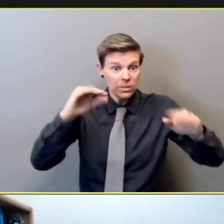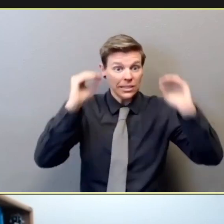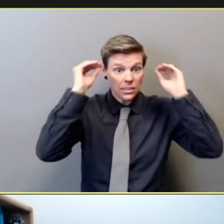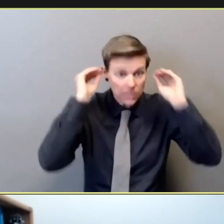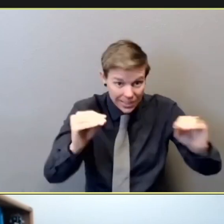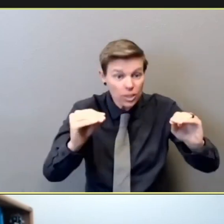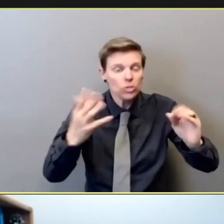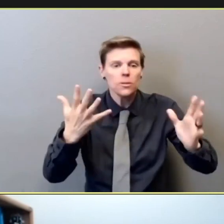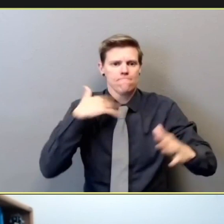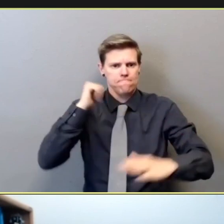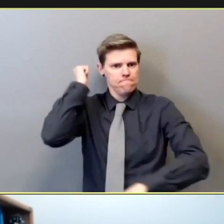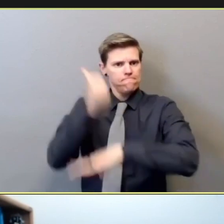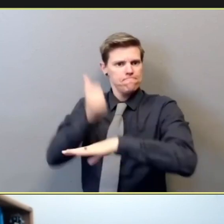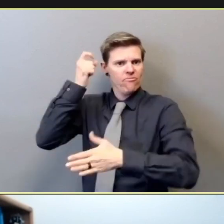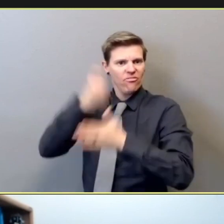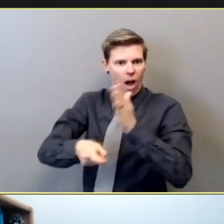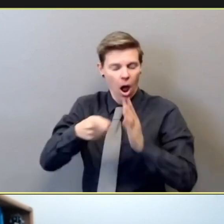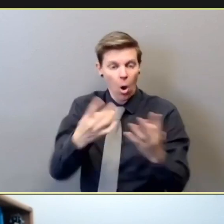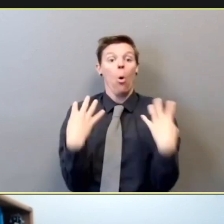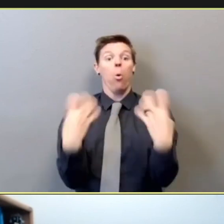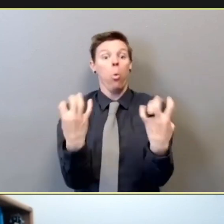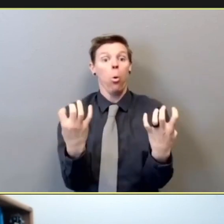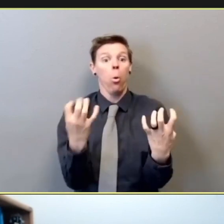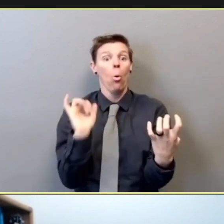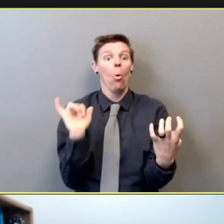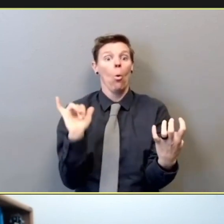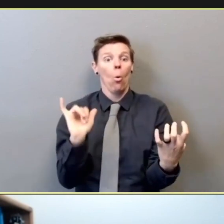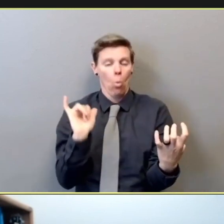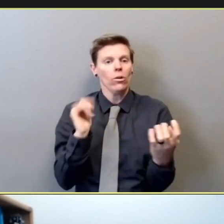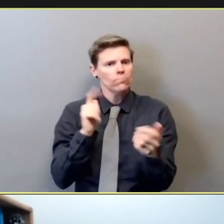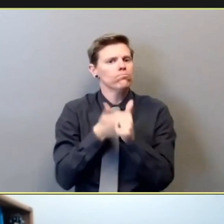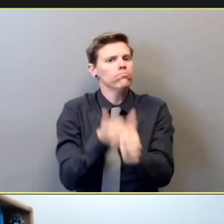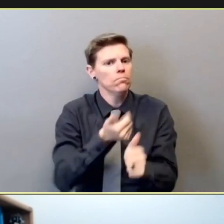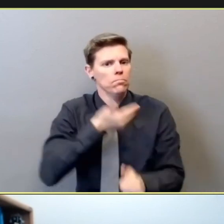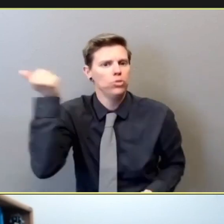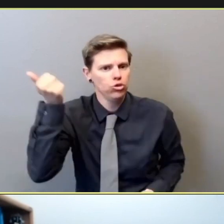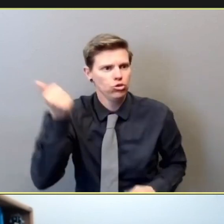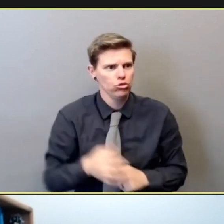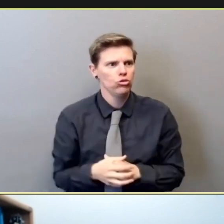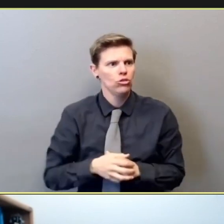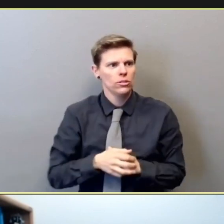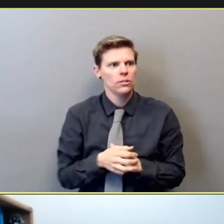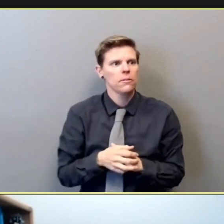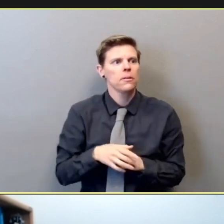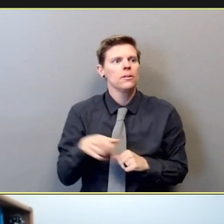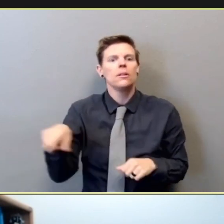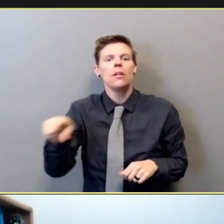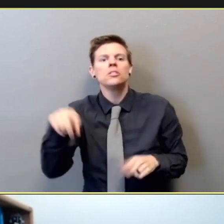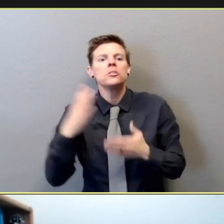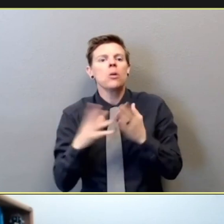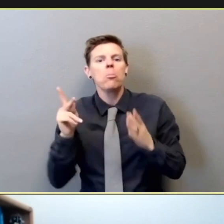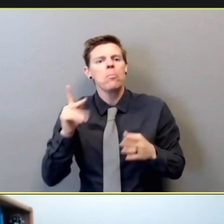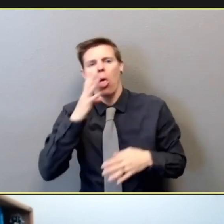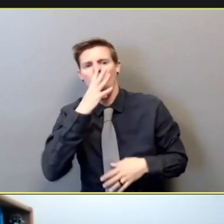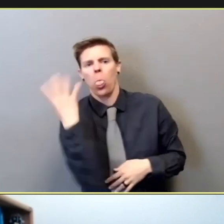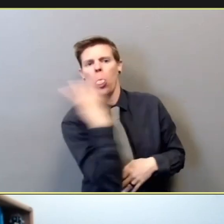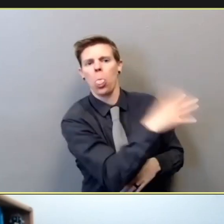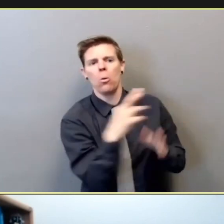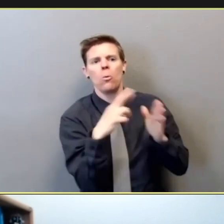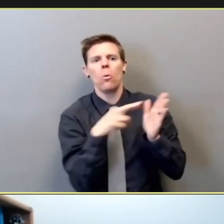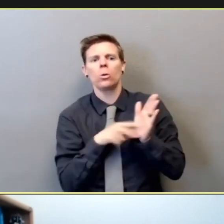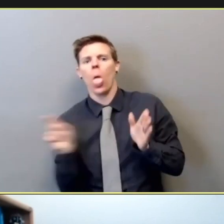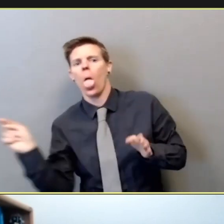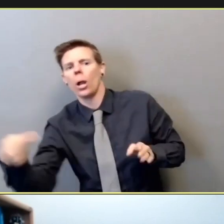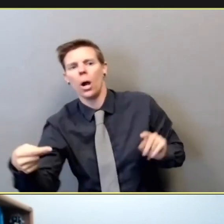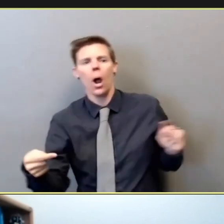people were going out of order without justification. And in addition, we had some instances where people were